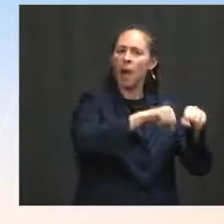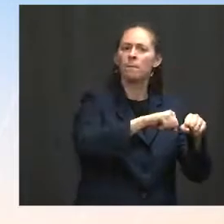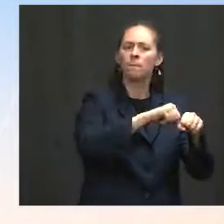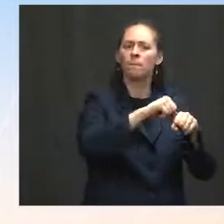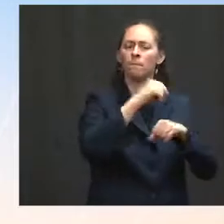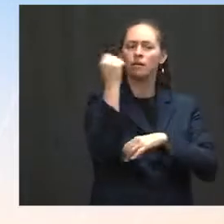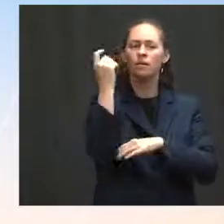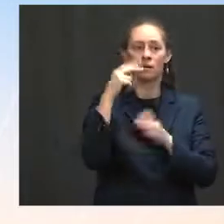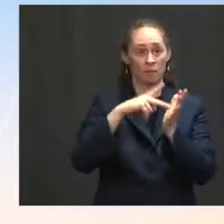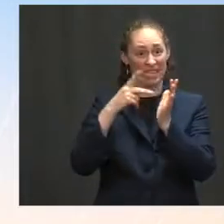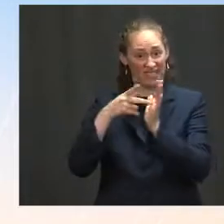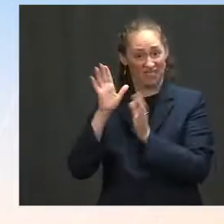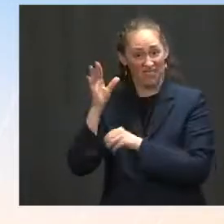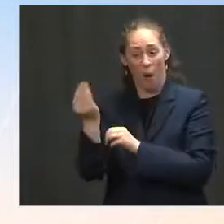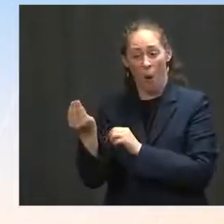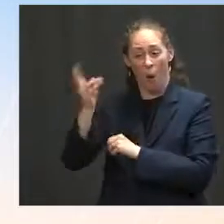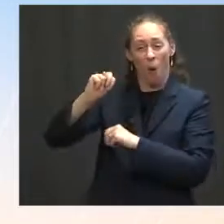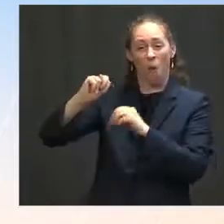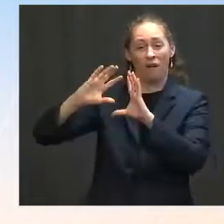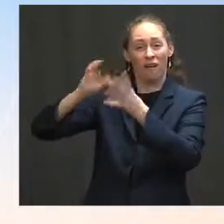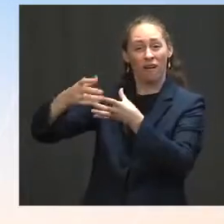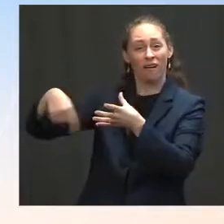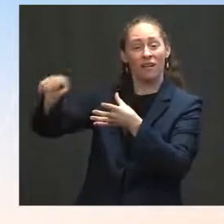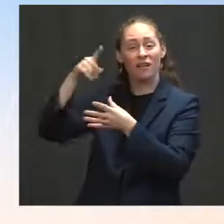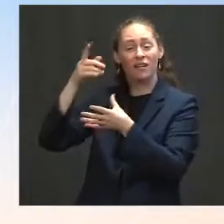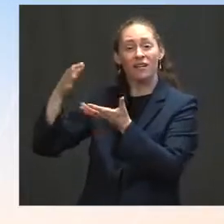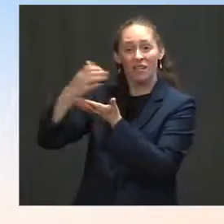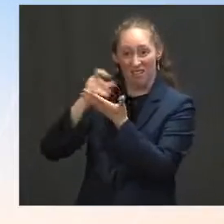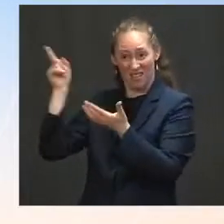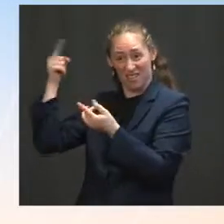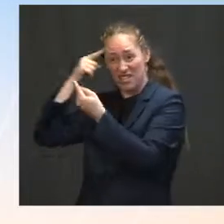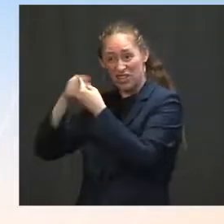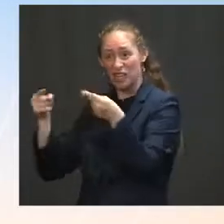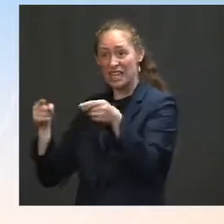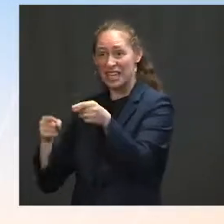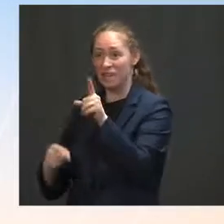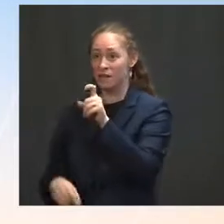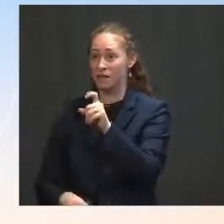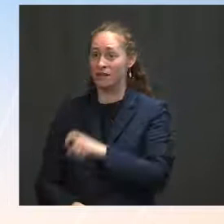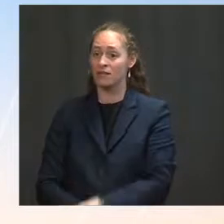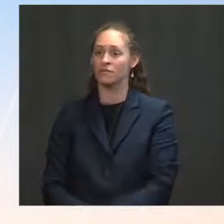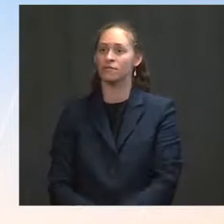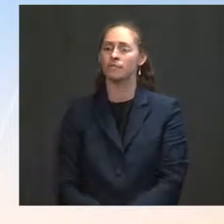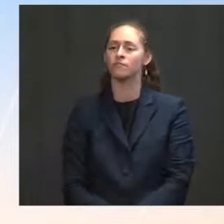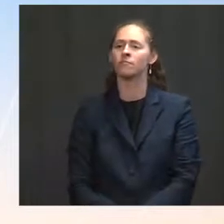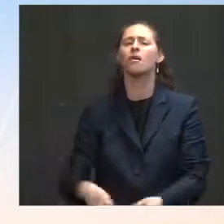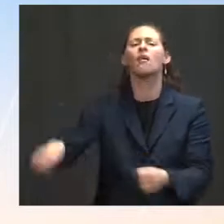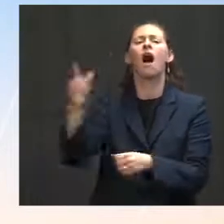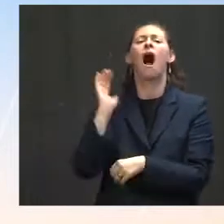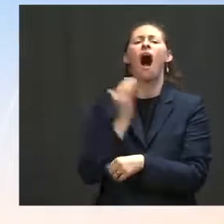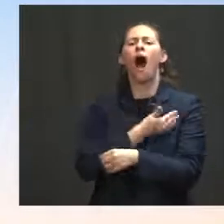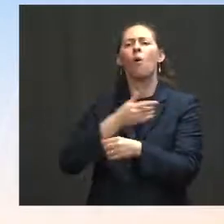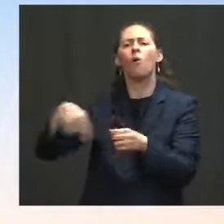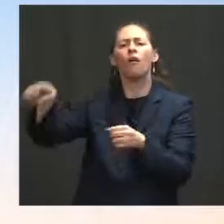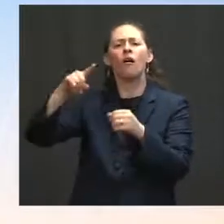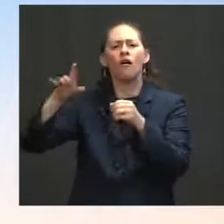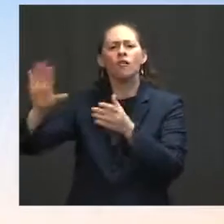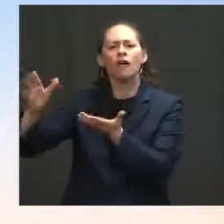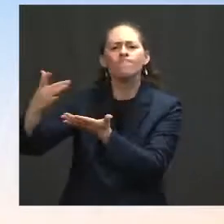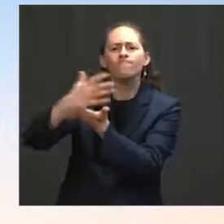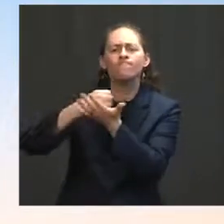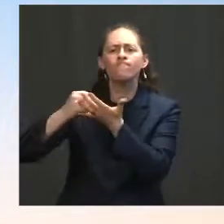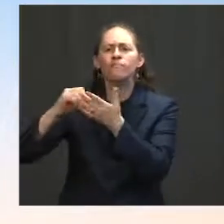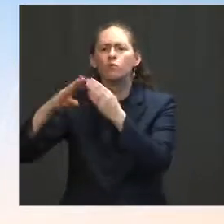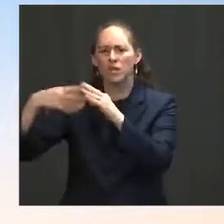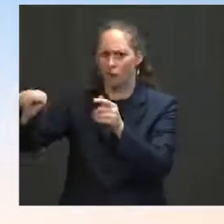that we, of course, abide by the intelligence presented by our own intelligence community. But the way the question was answered and in part